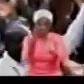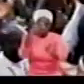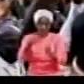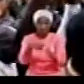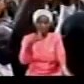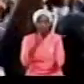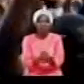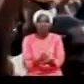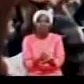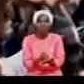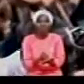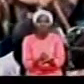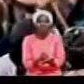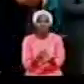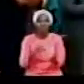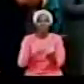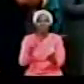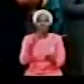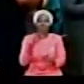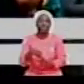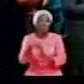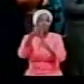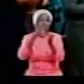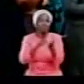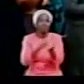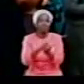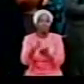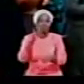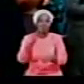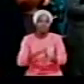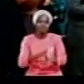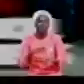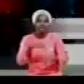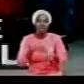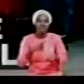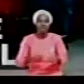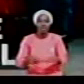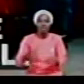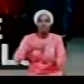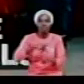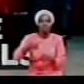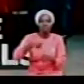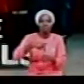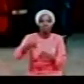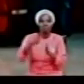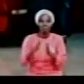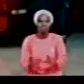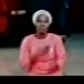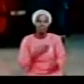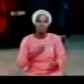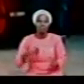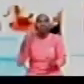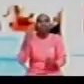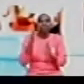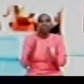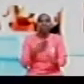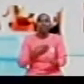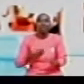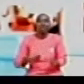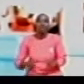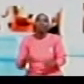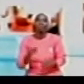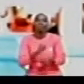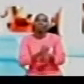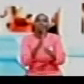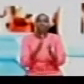name. It's a special divine touch for ministers, church workers, and professionals at their exclusive conference with